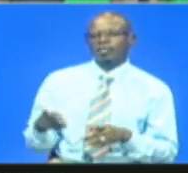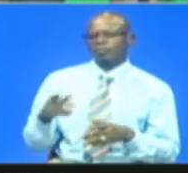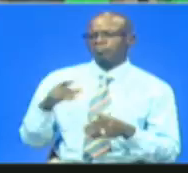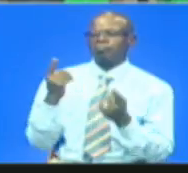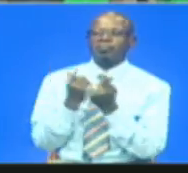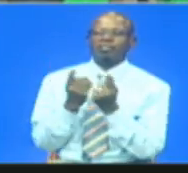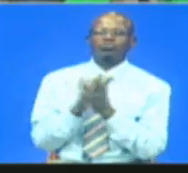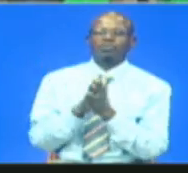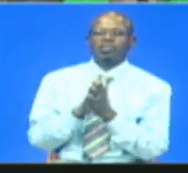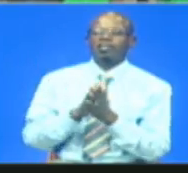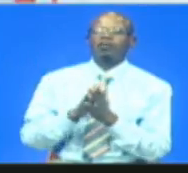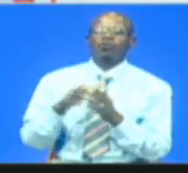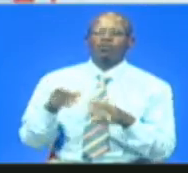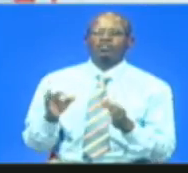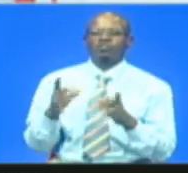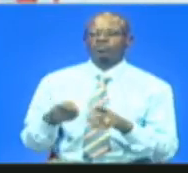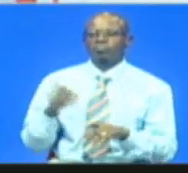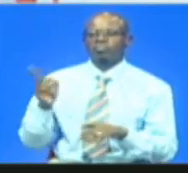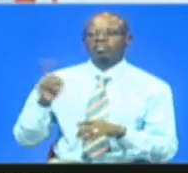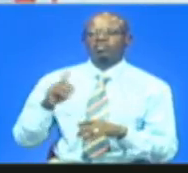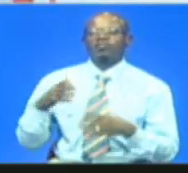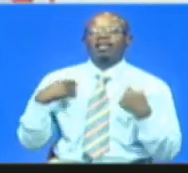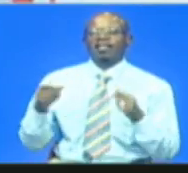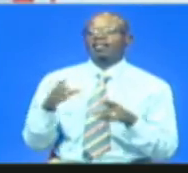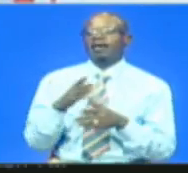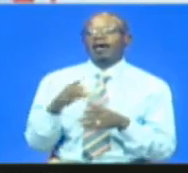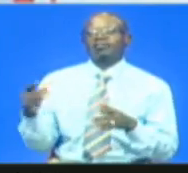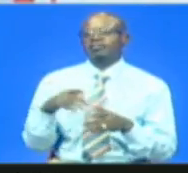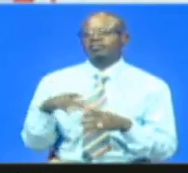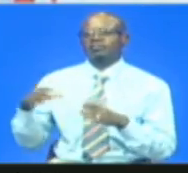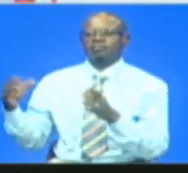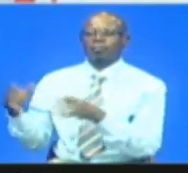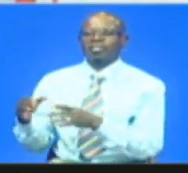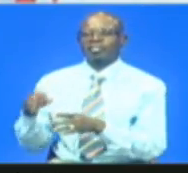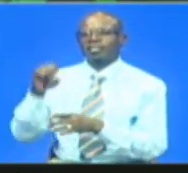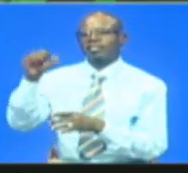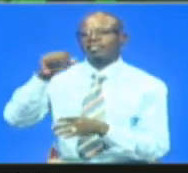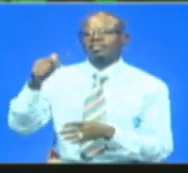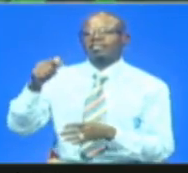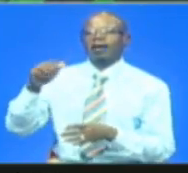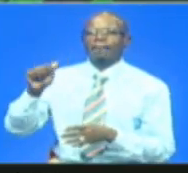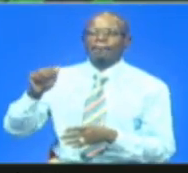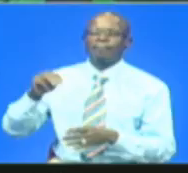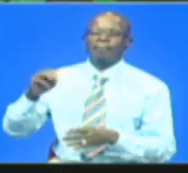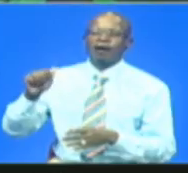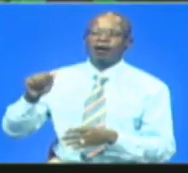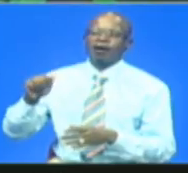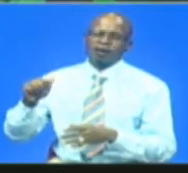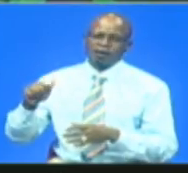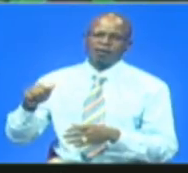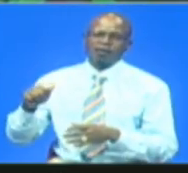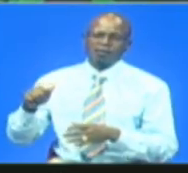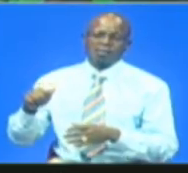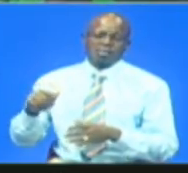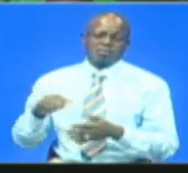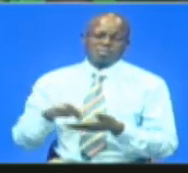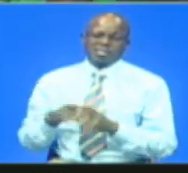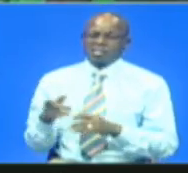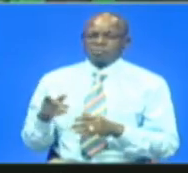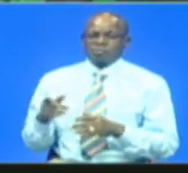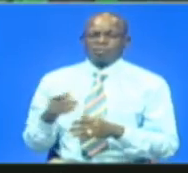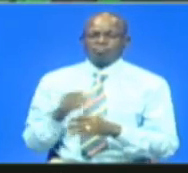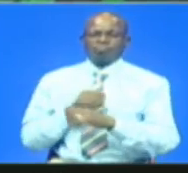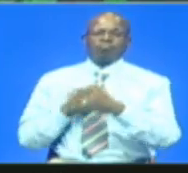Ministry of Health and Estama representatives, but still they did not find common ground as they were denied access to crucial